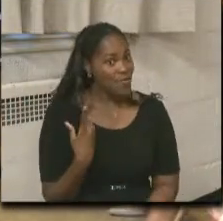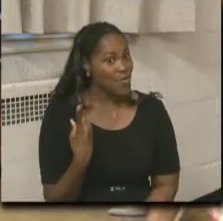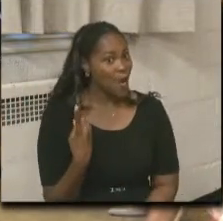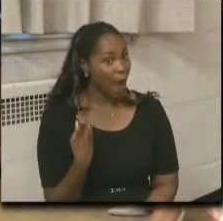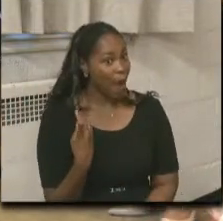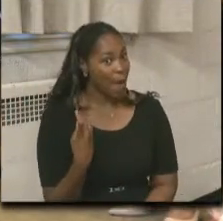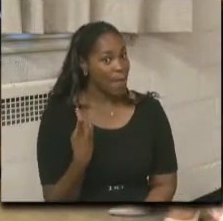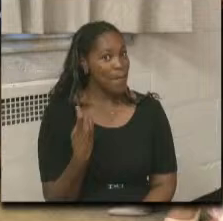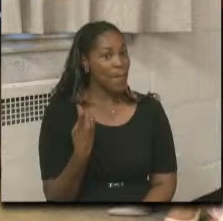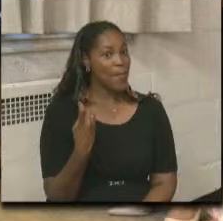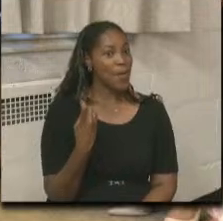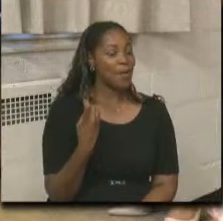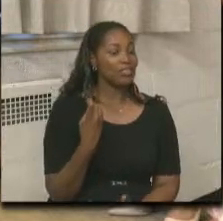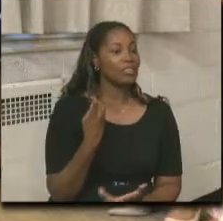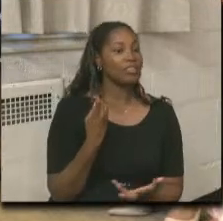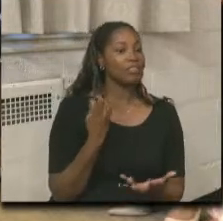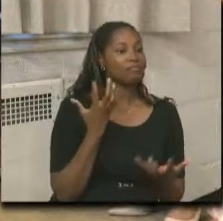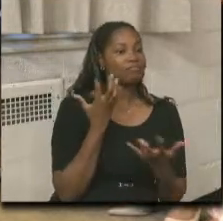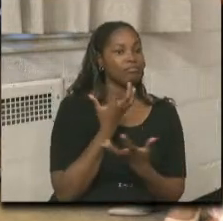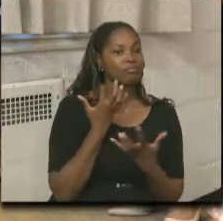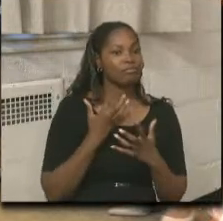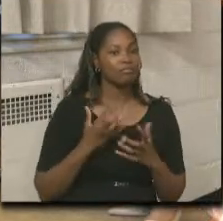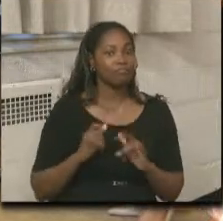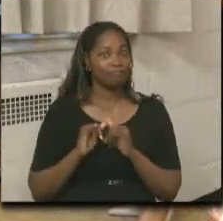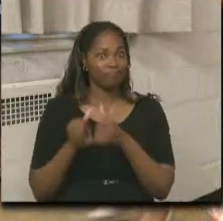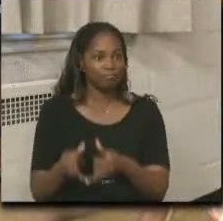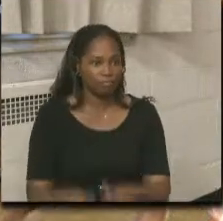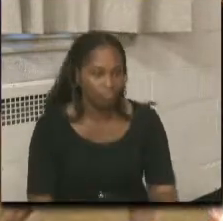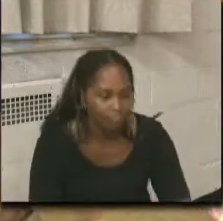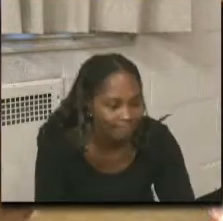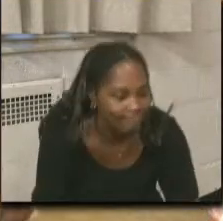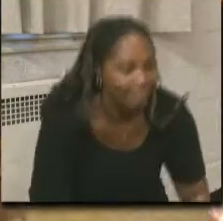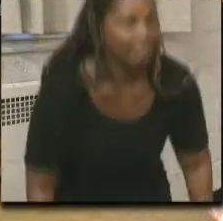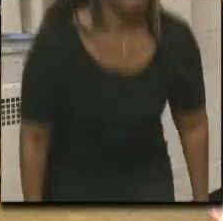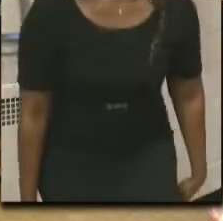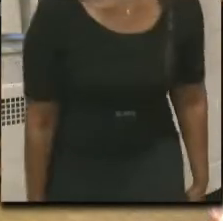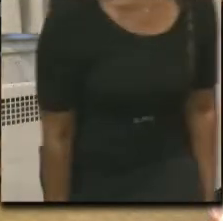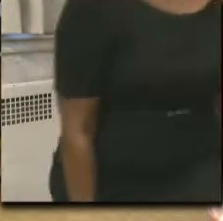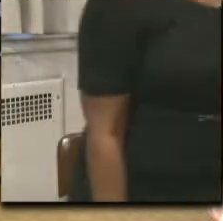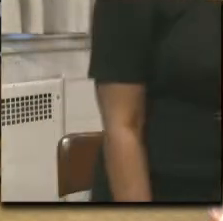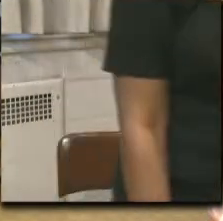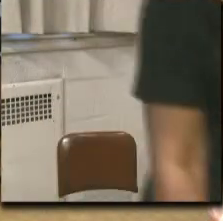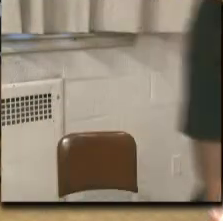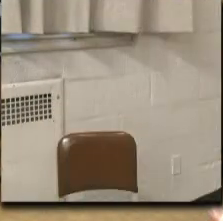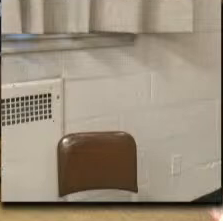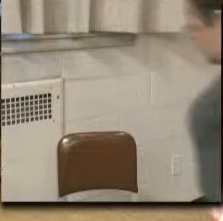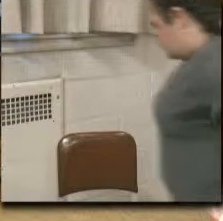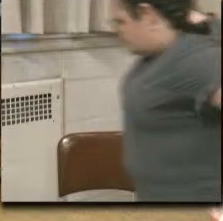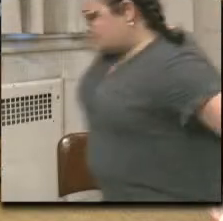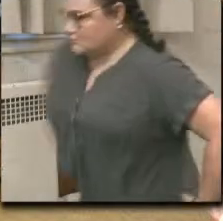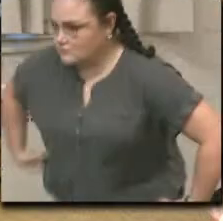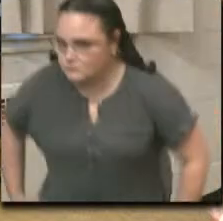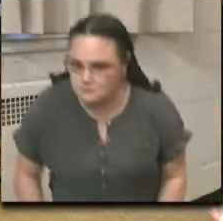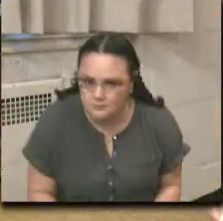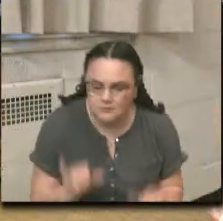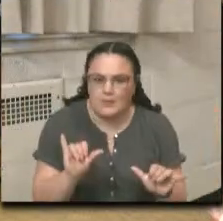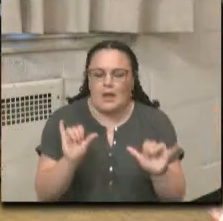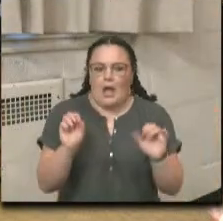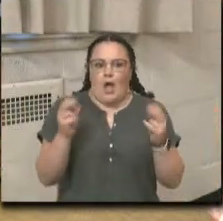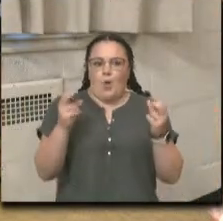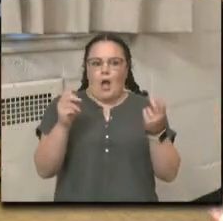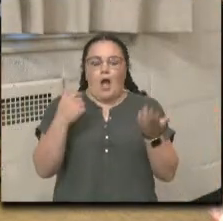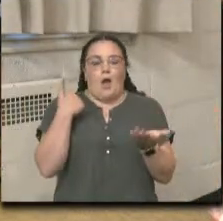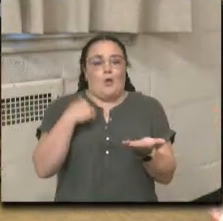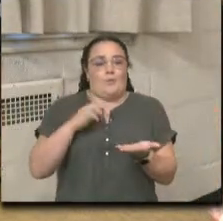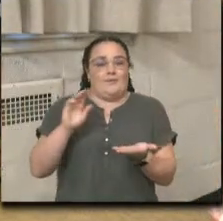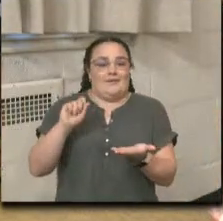more amazing plaque. Oh, I'm sorry. Amazing plaque. And this is a gavel that's being